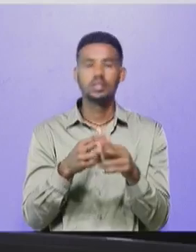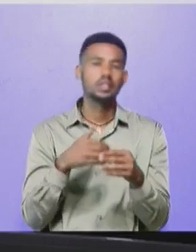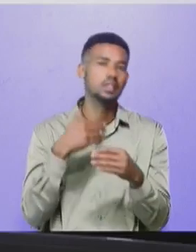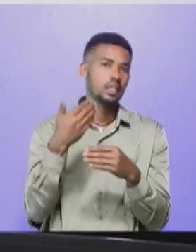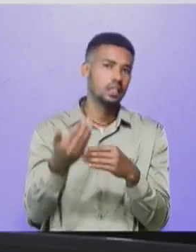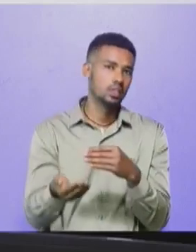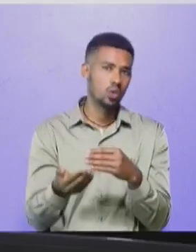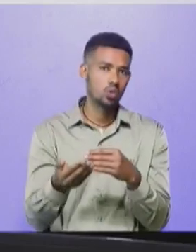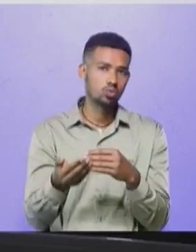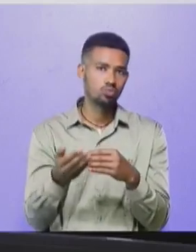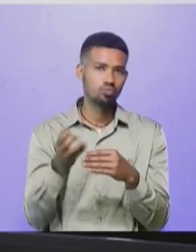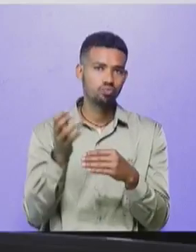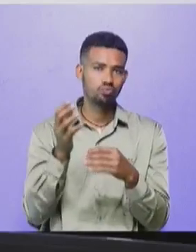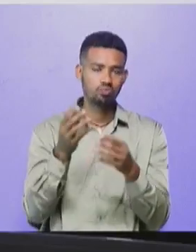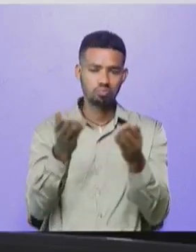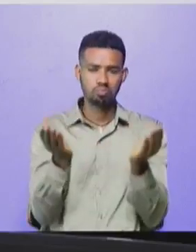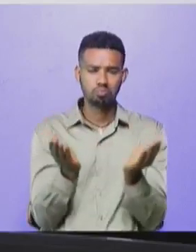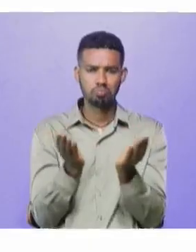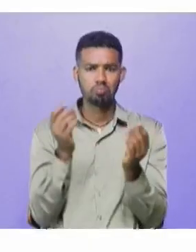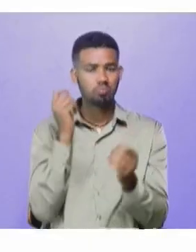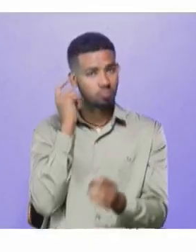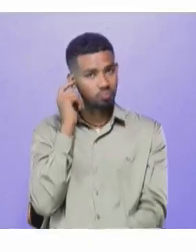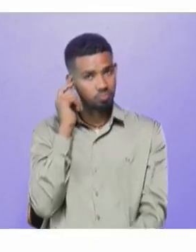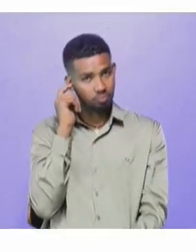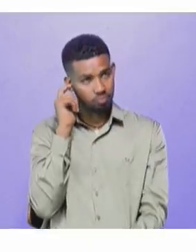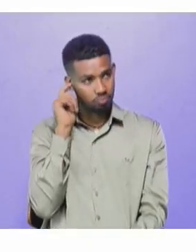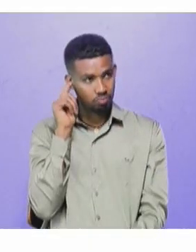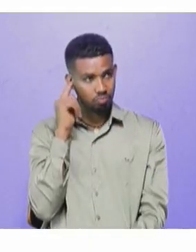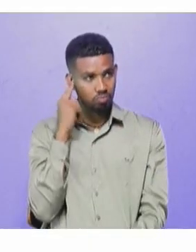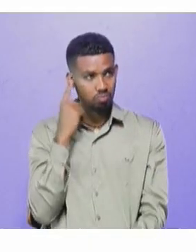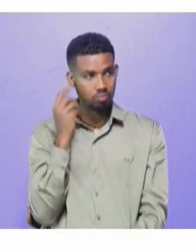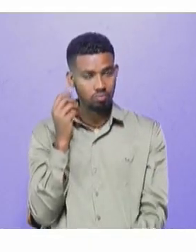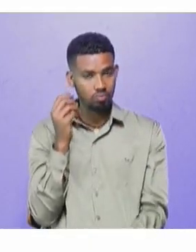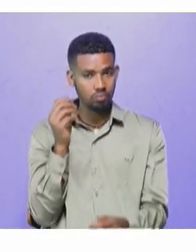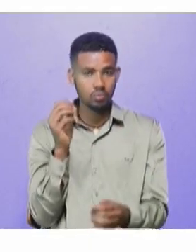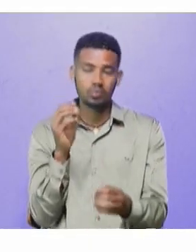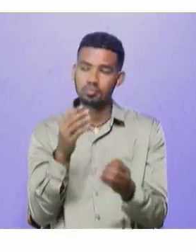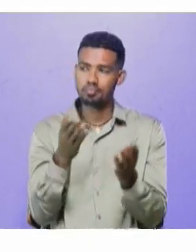one, dish, dish. It's become